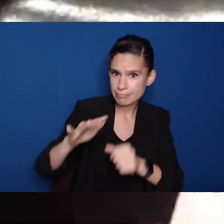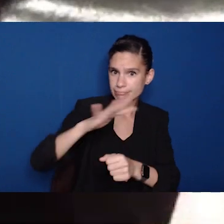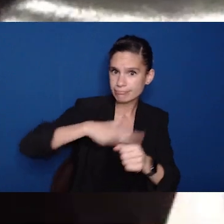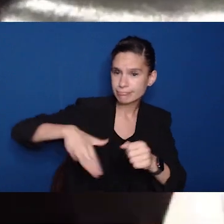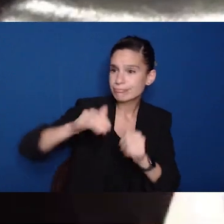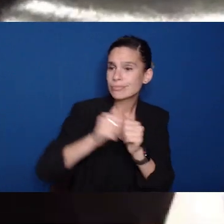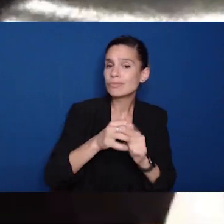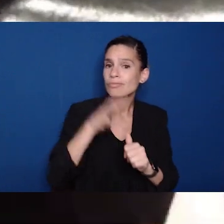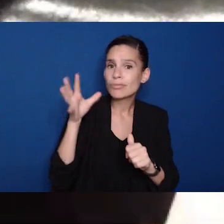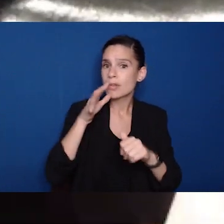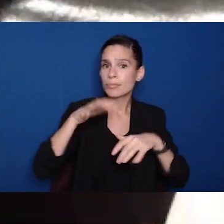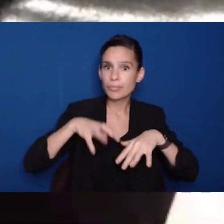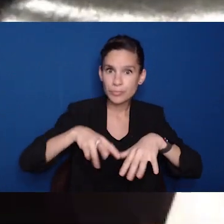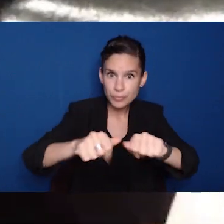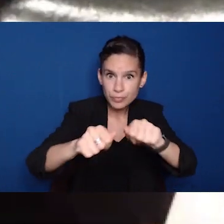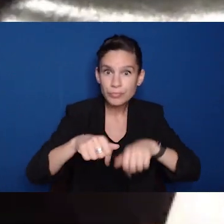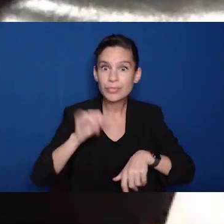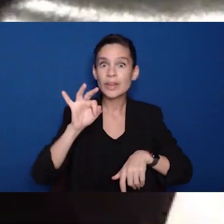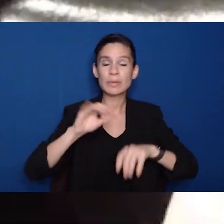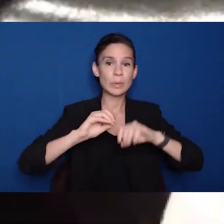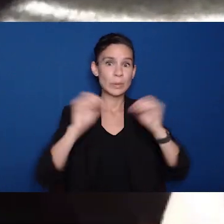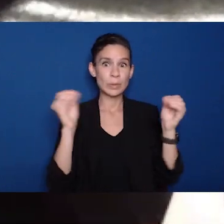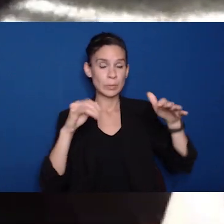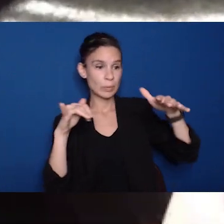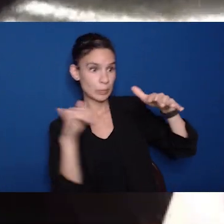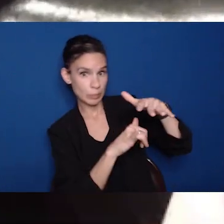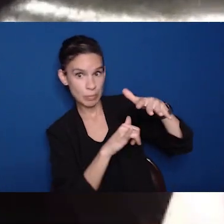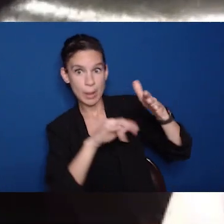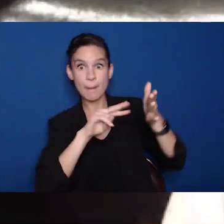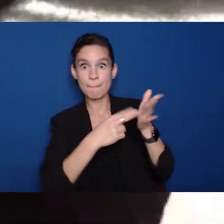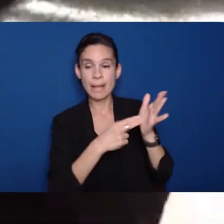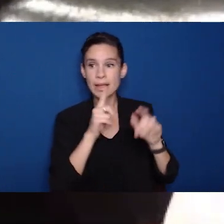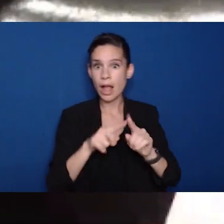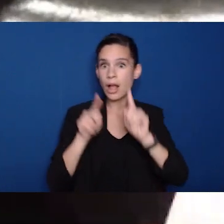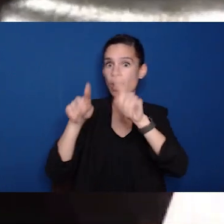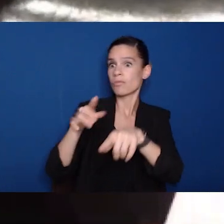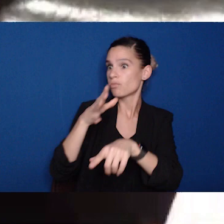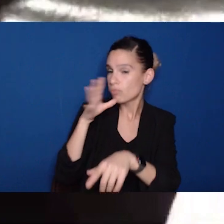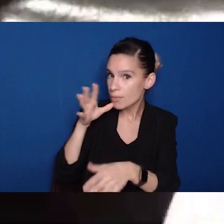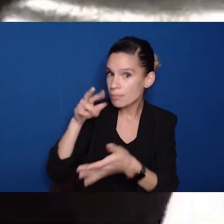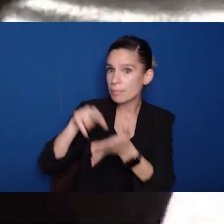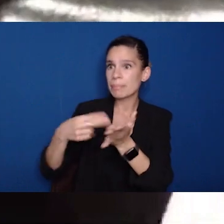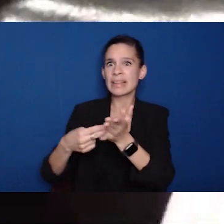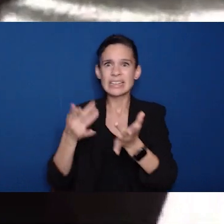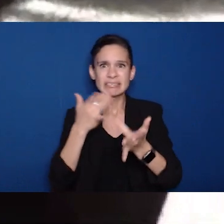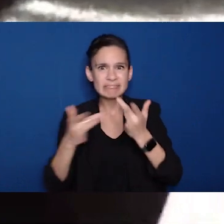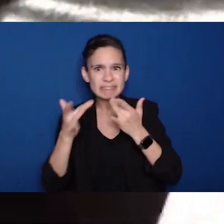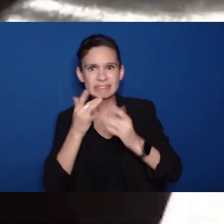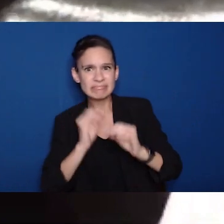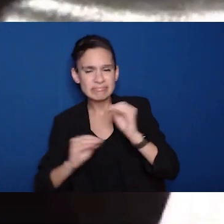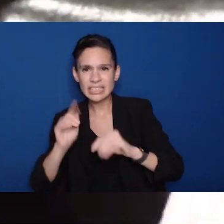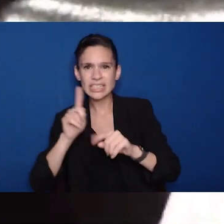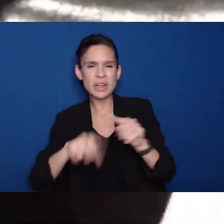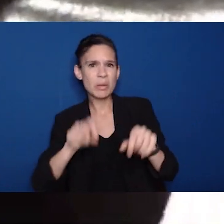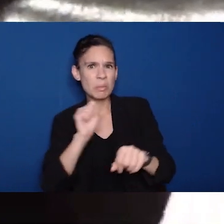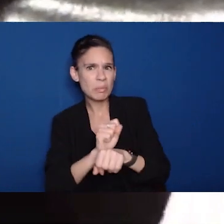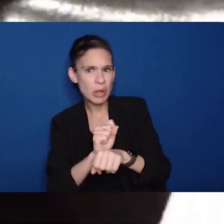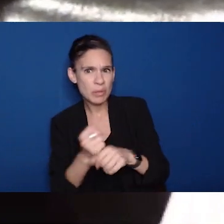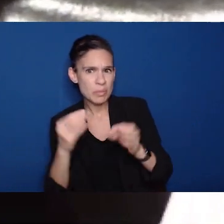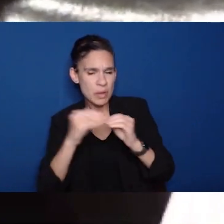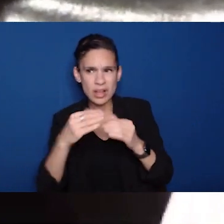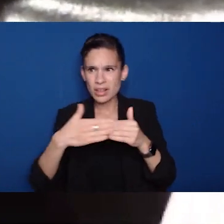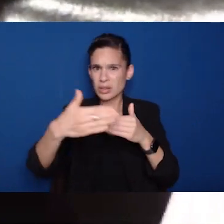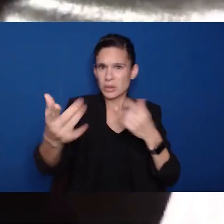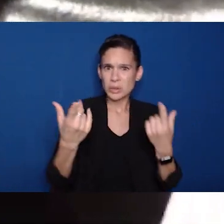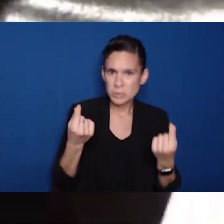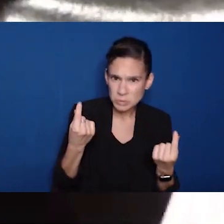doesn't instill a lot of confidence in the people, because the question is, all right, if we were barely surviving then, what of now? Nice thing